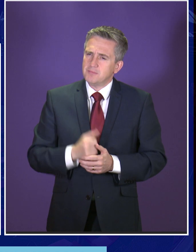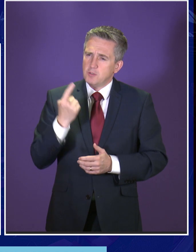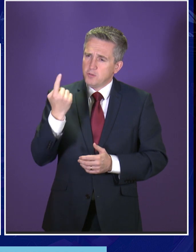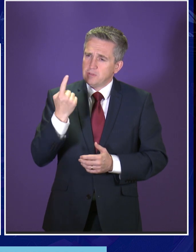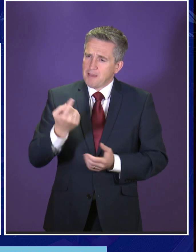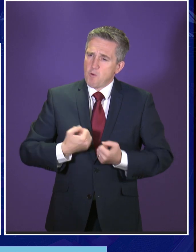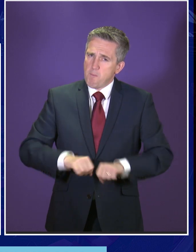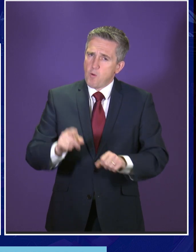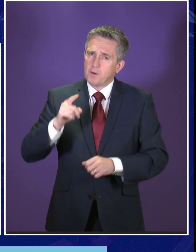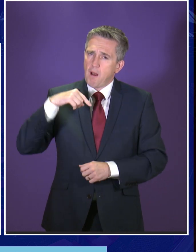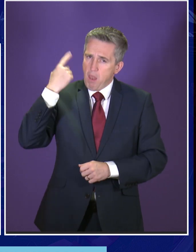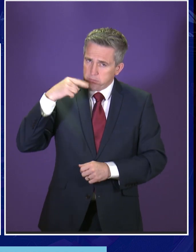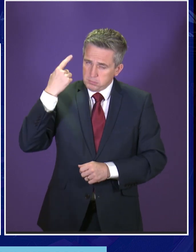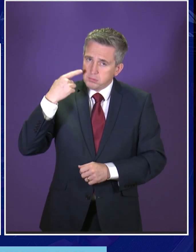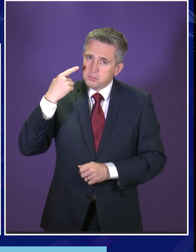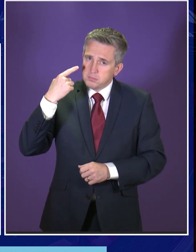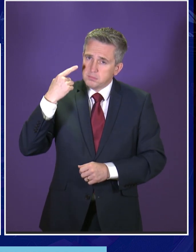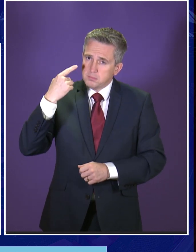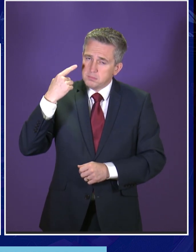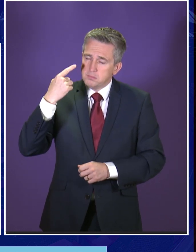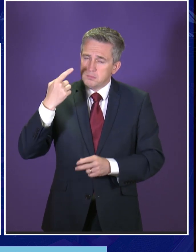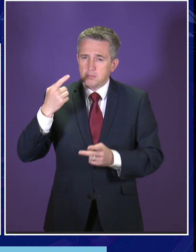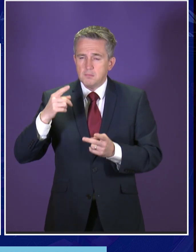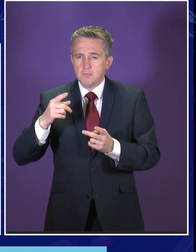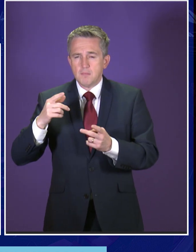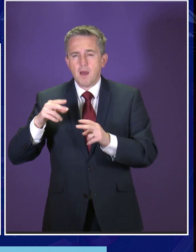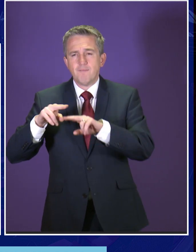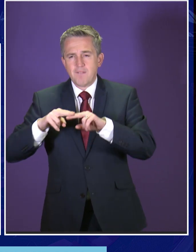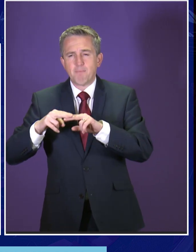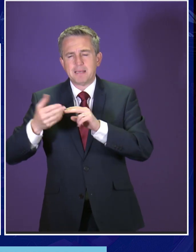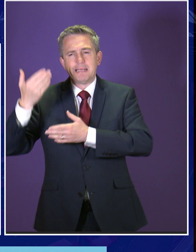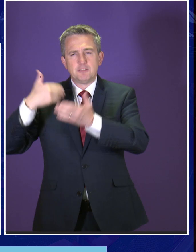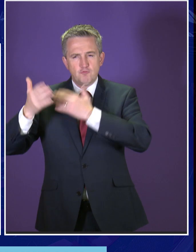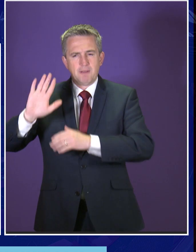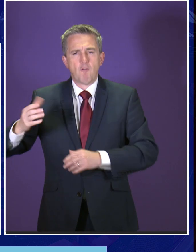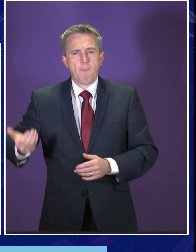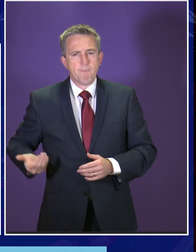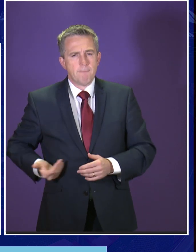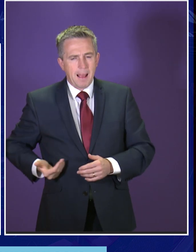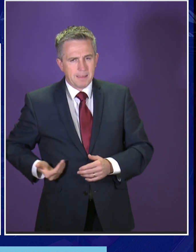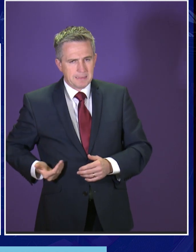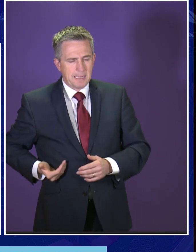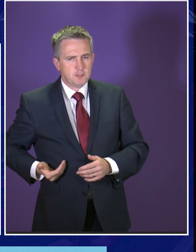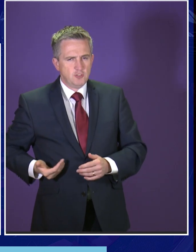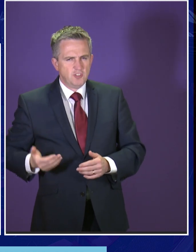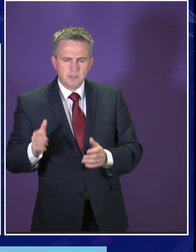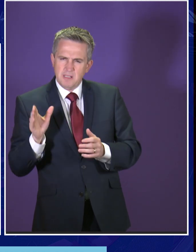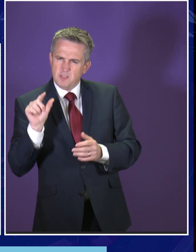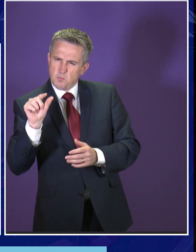Born in London, but of a background that you've just described from this very specific